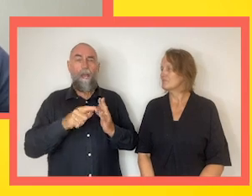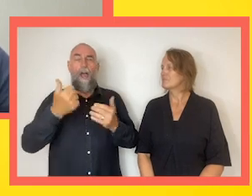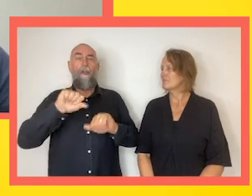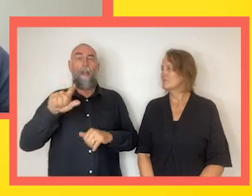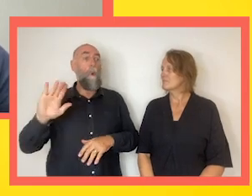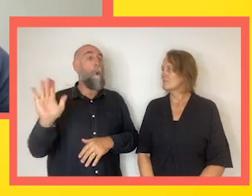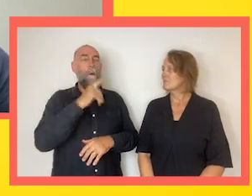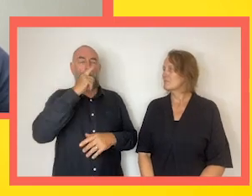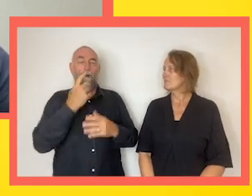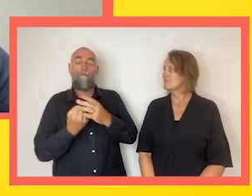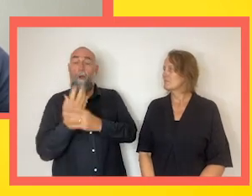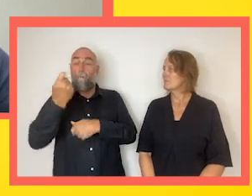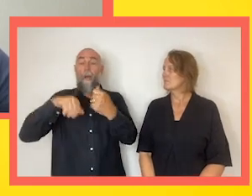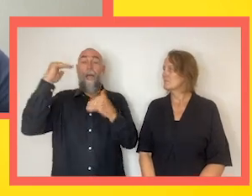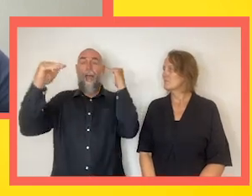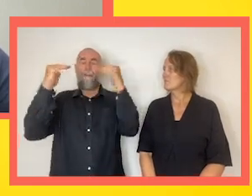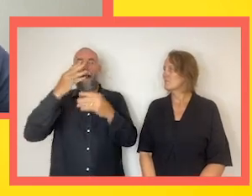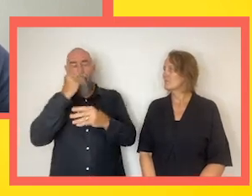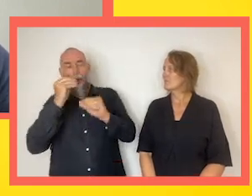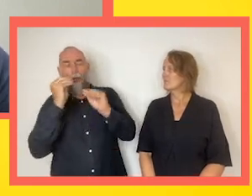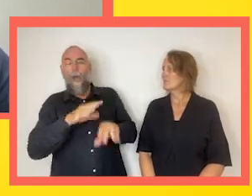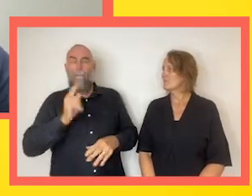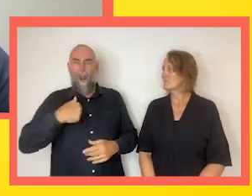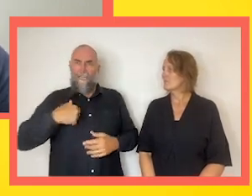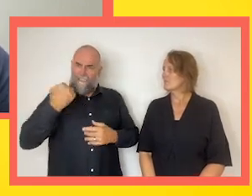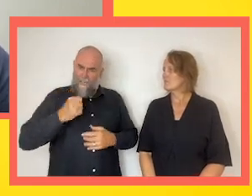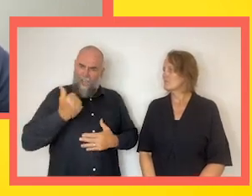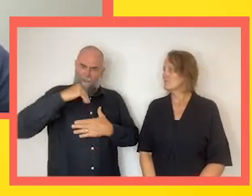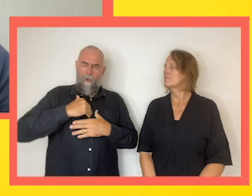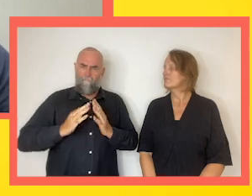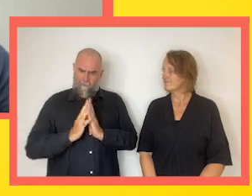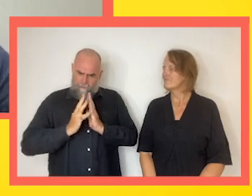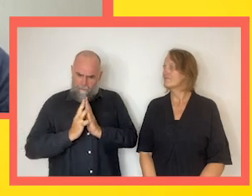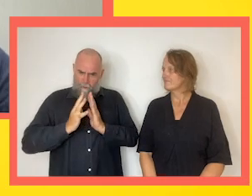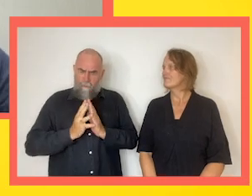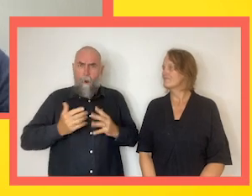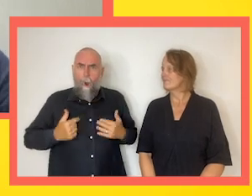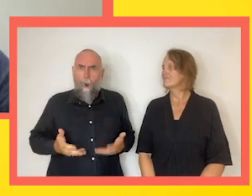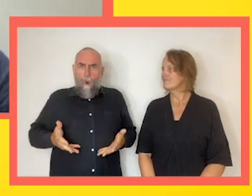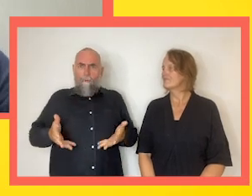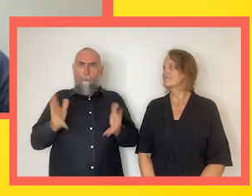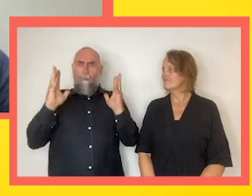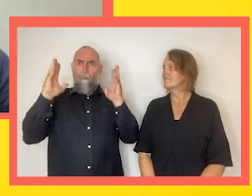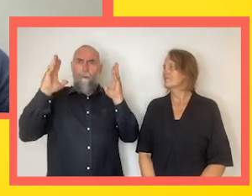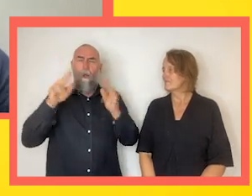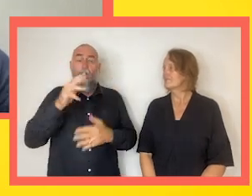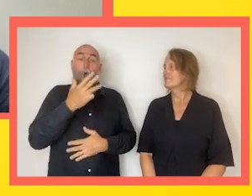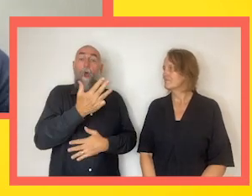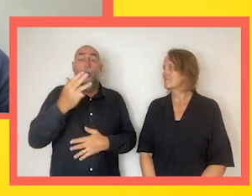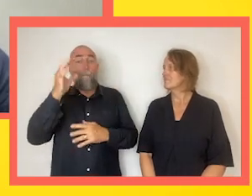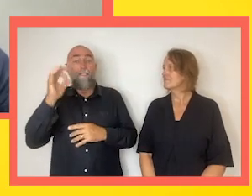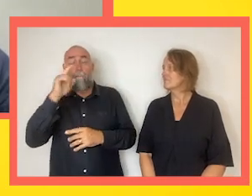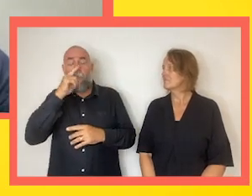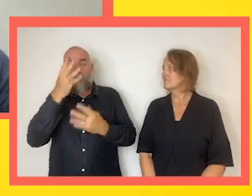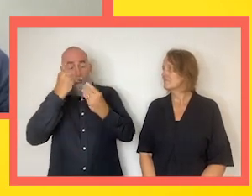everybody else grows out of, this dream of becoming this person or this thing, that 99% of people, they let that thing